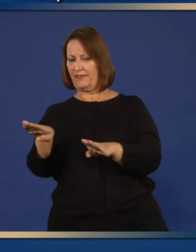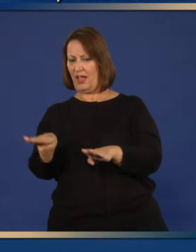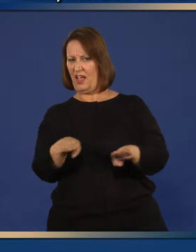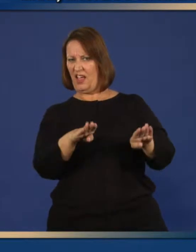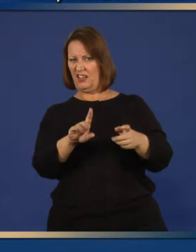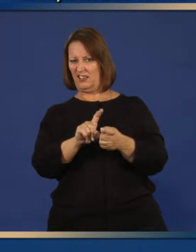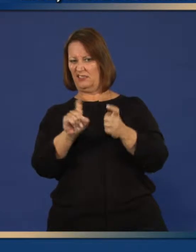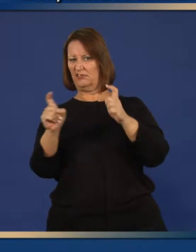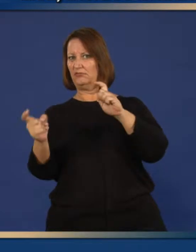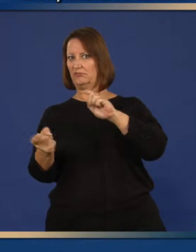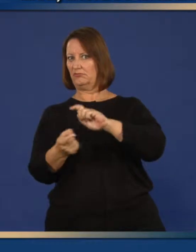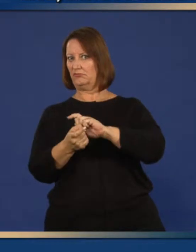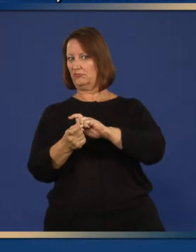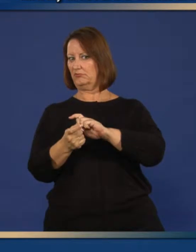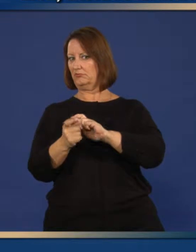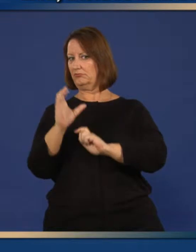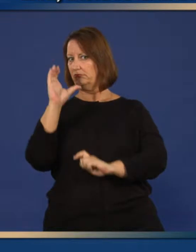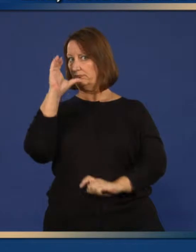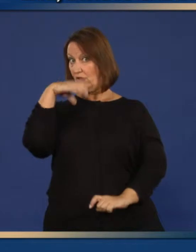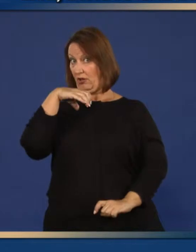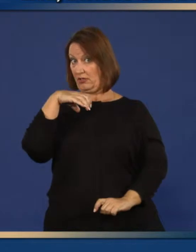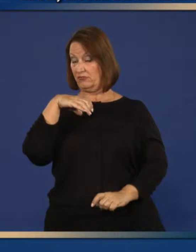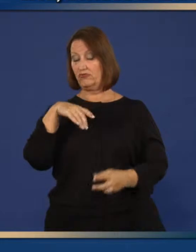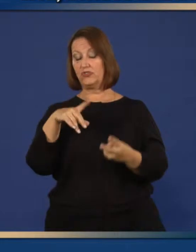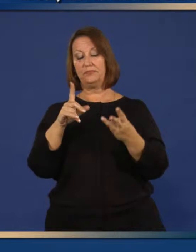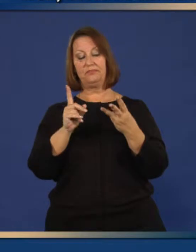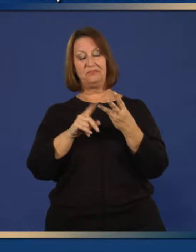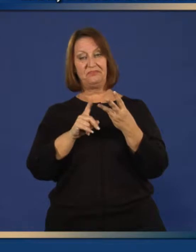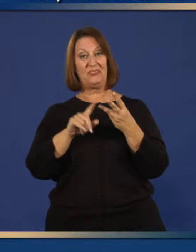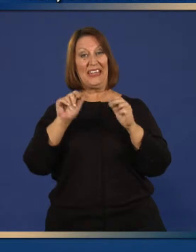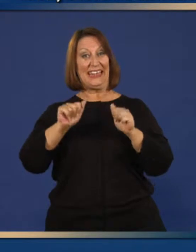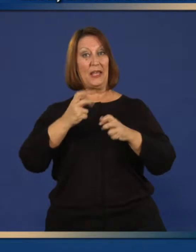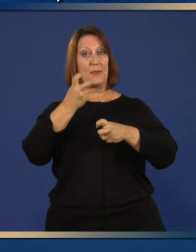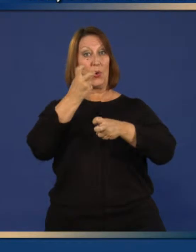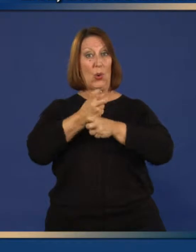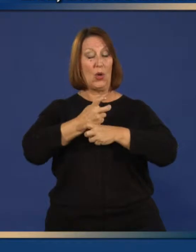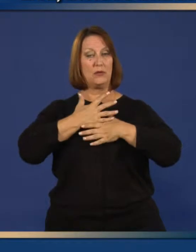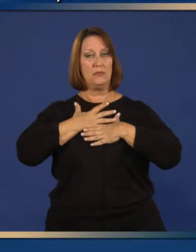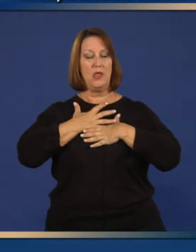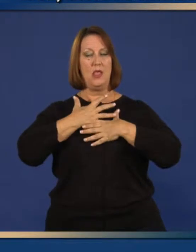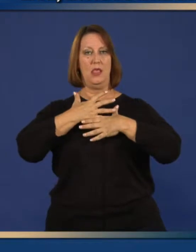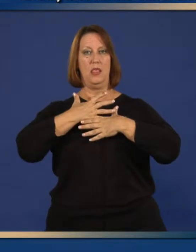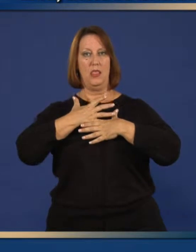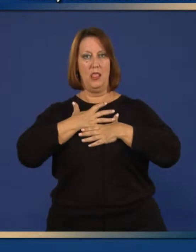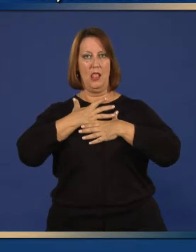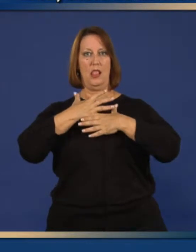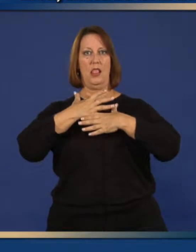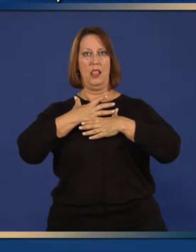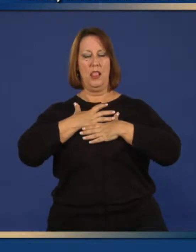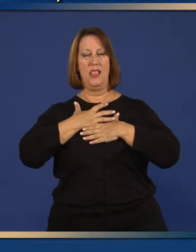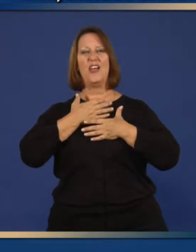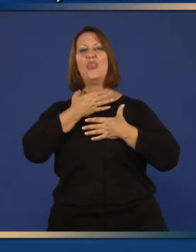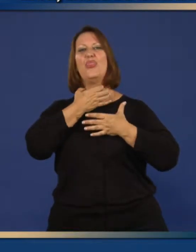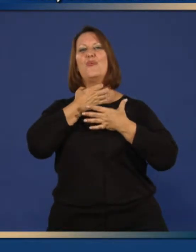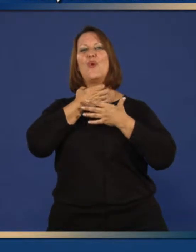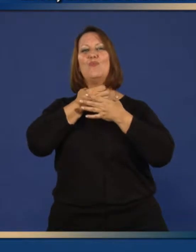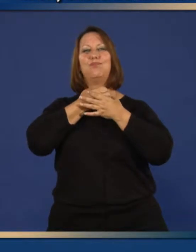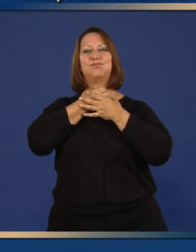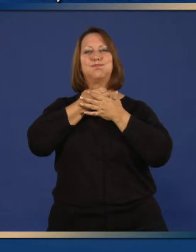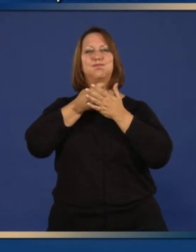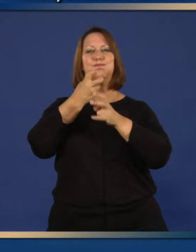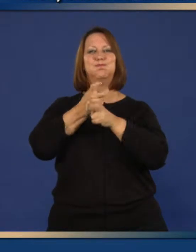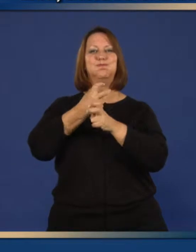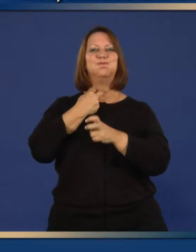Signs of a severe allergic reaction can include difficulty breathing, hoarseness or